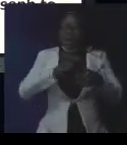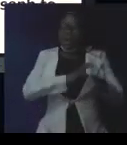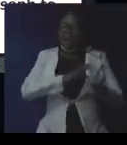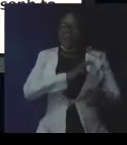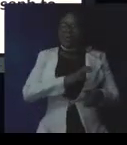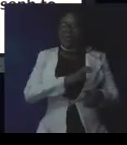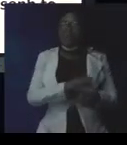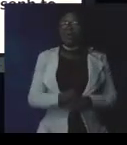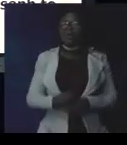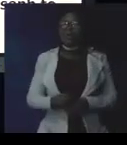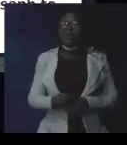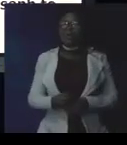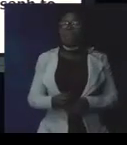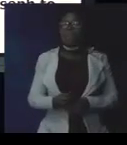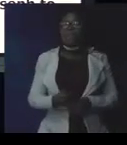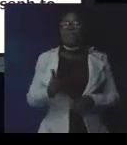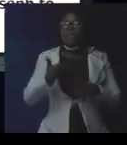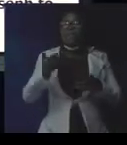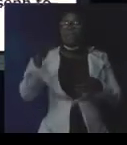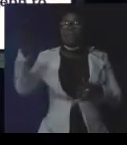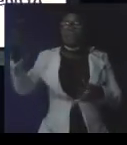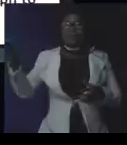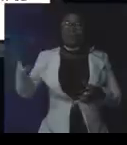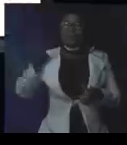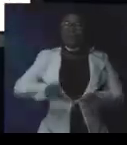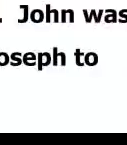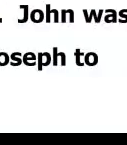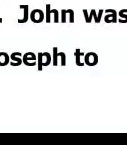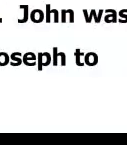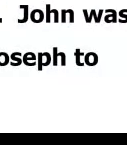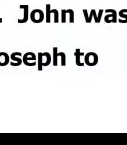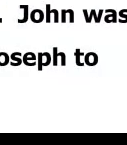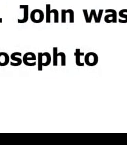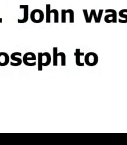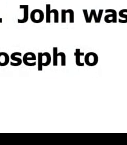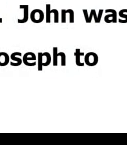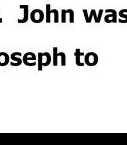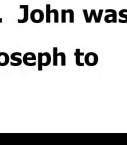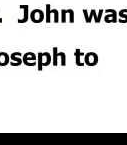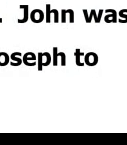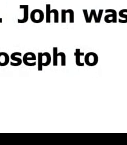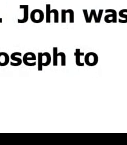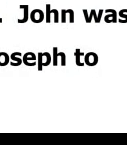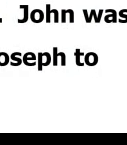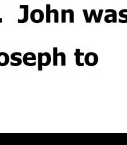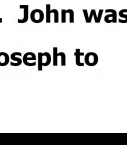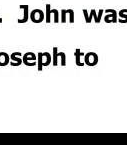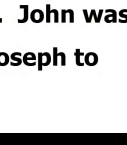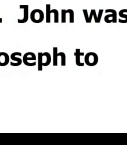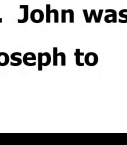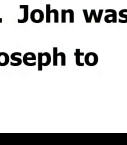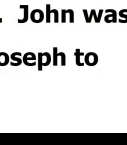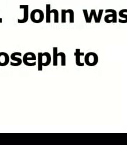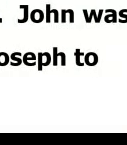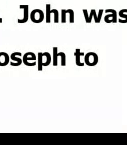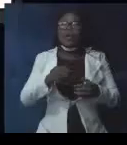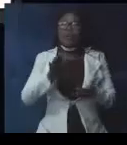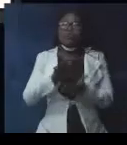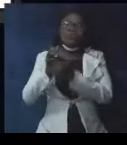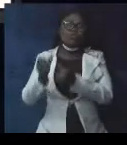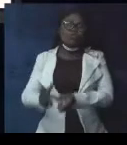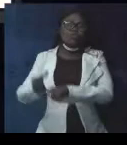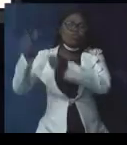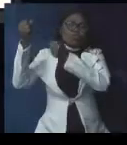you. There lived 3 brothers. They so loved and trusted one another, and they